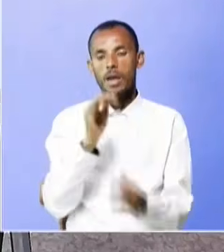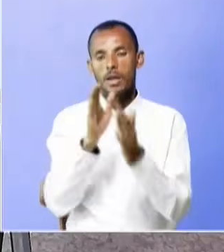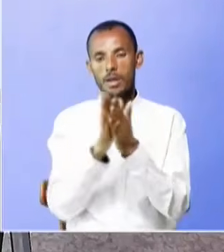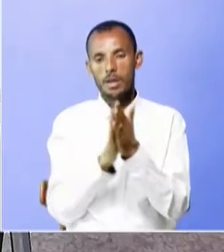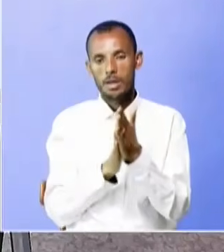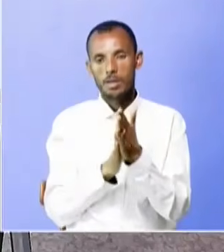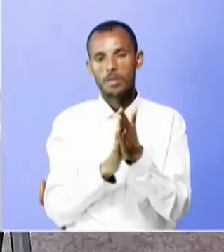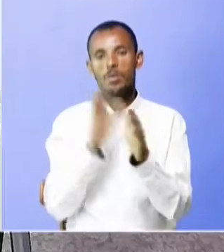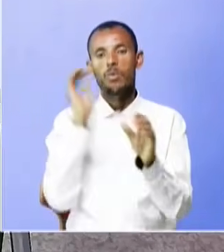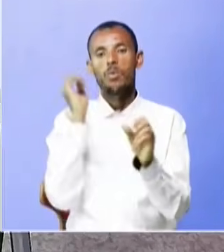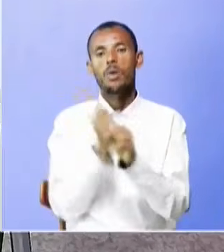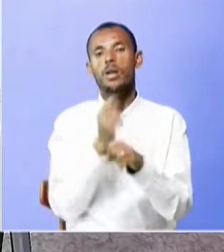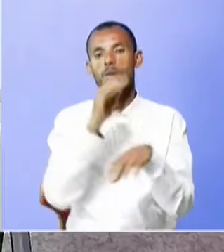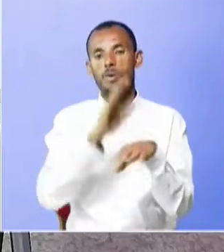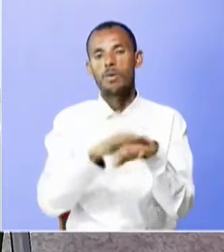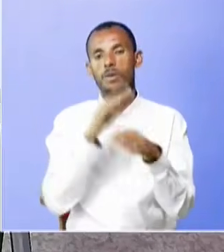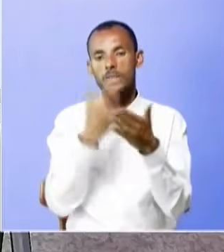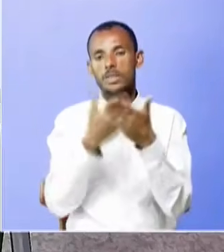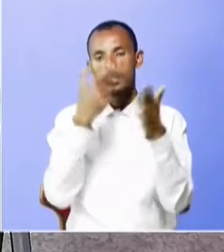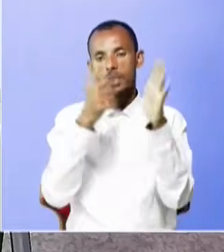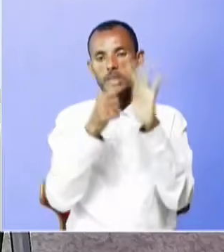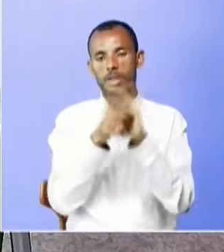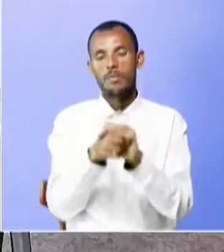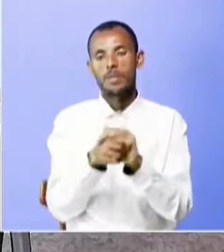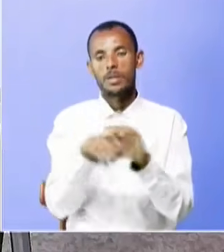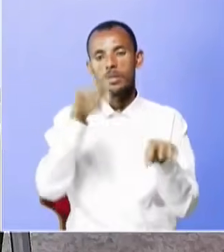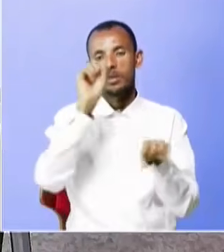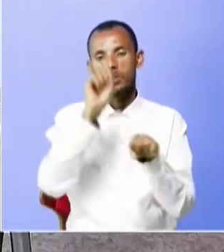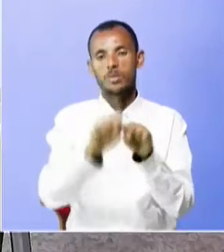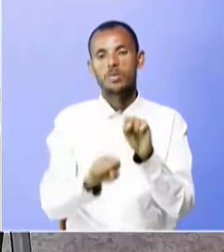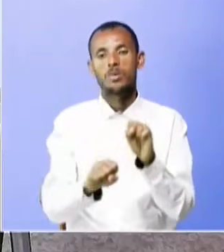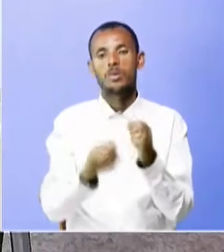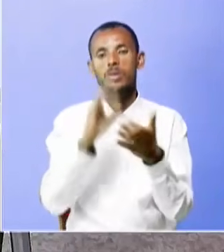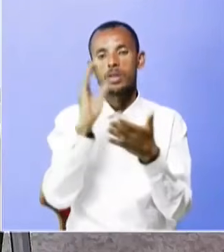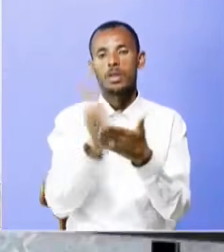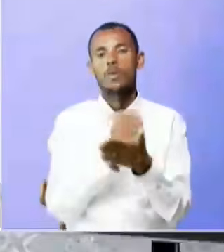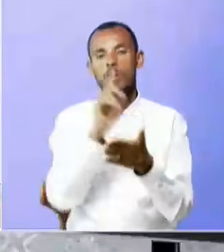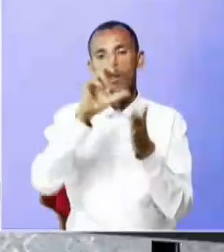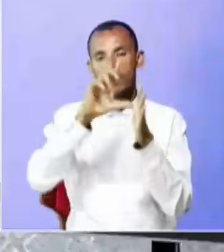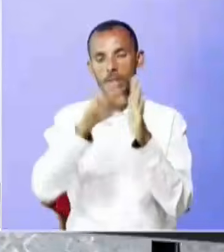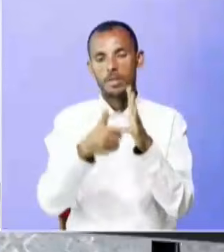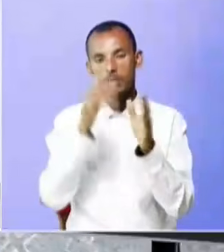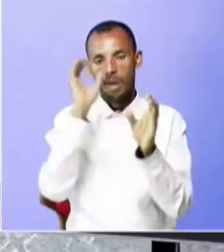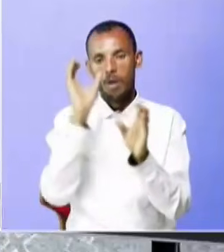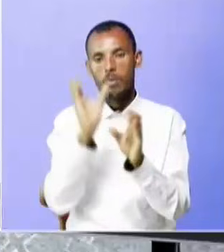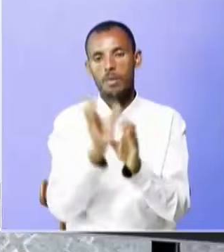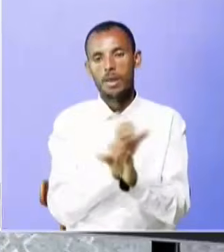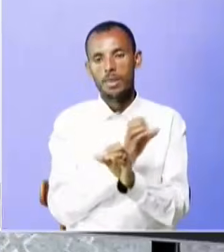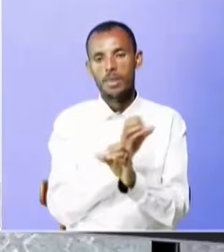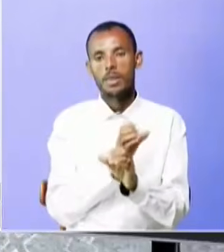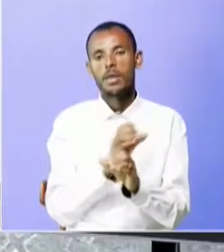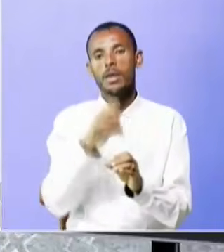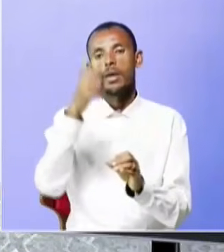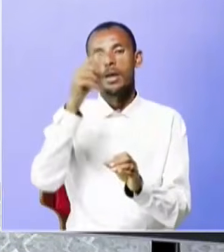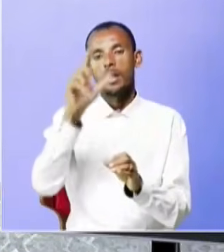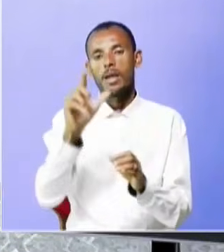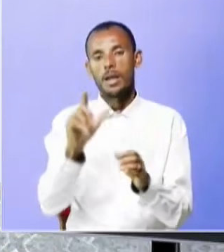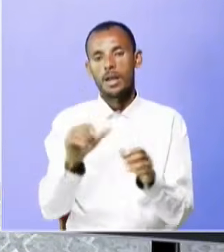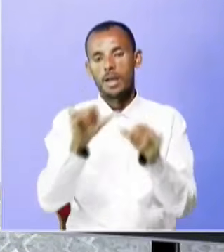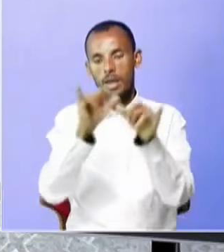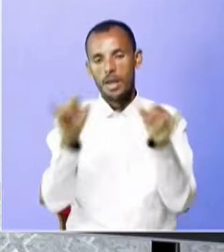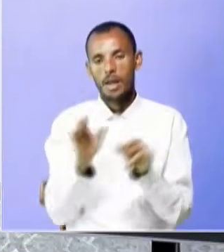to work on this example. So take 1 minute to calculate the lateral surface